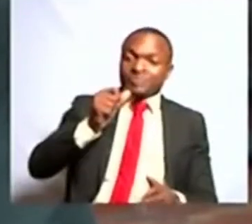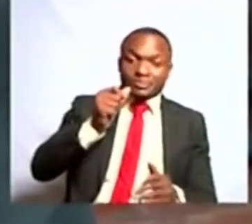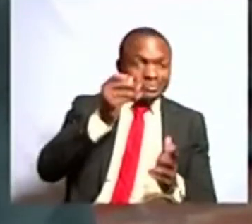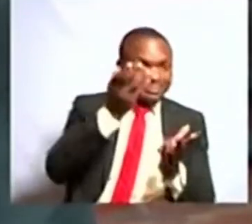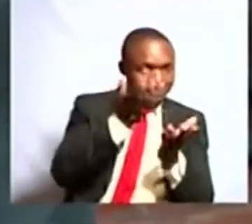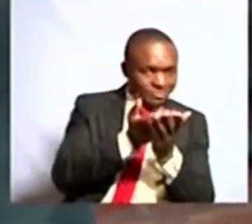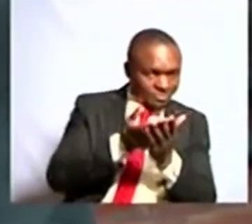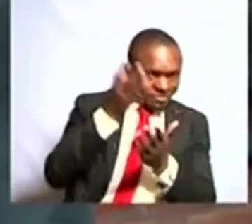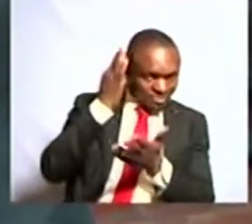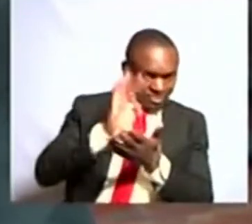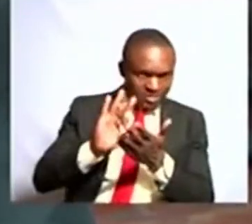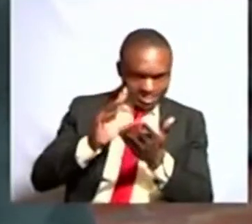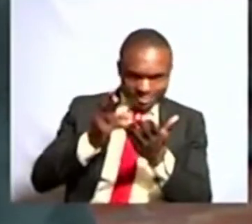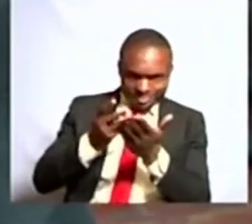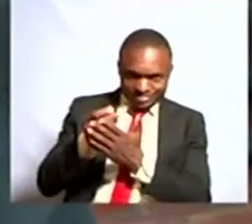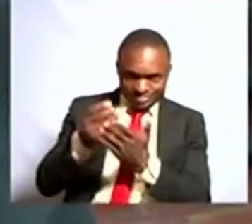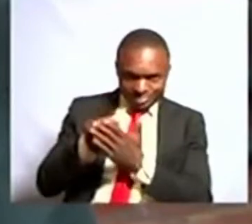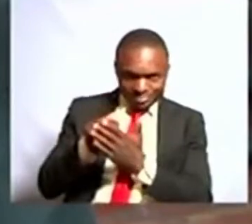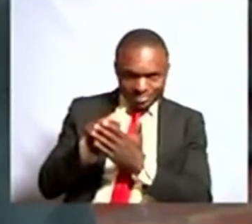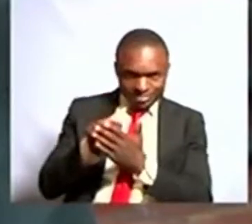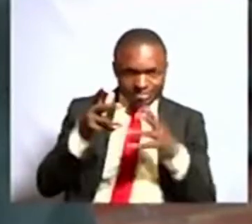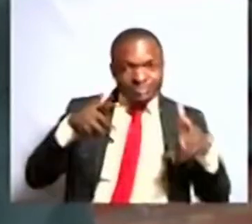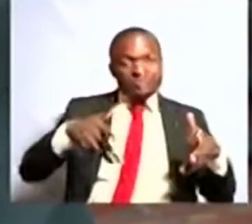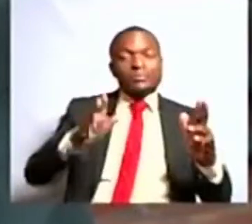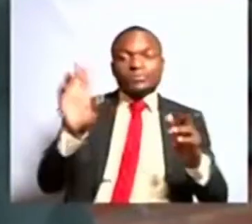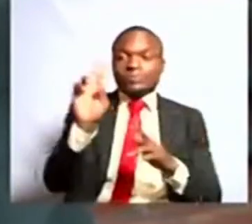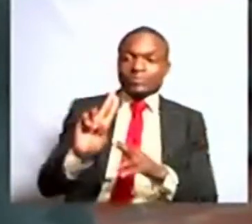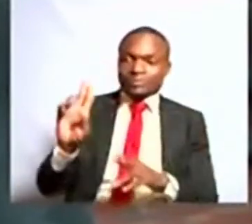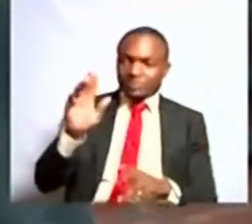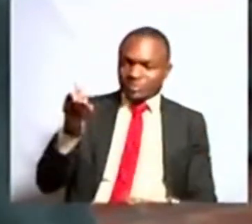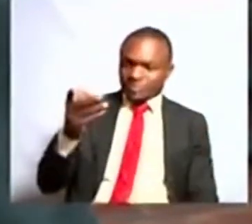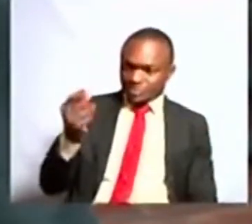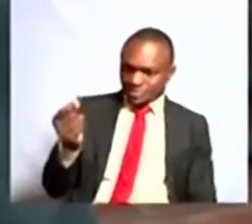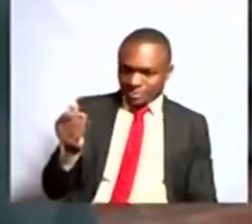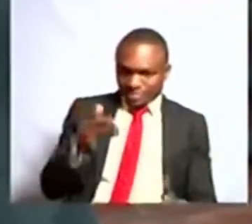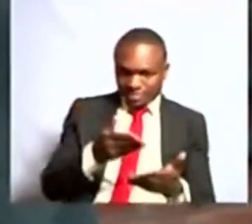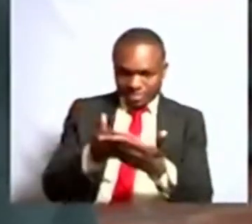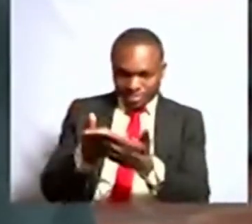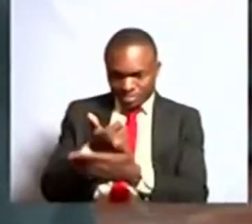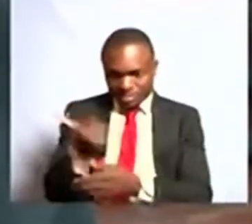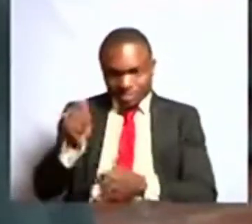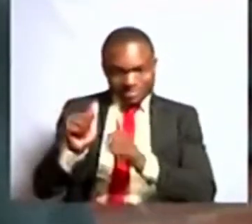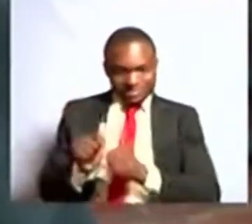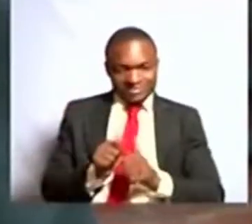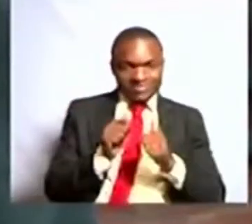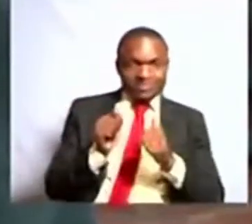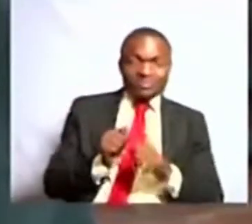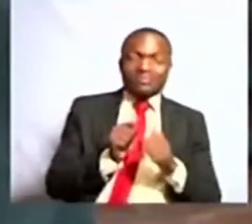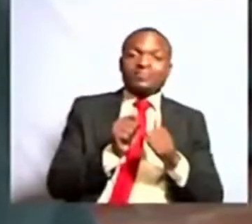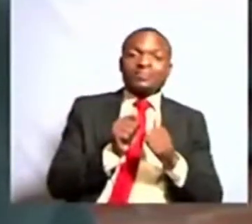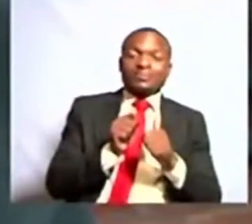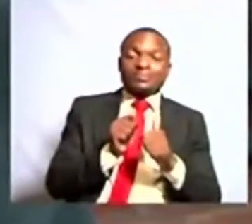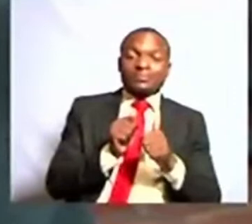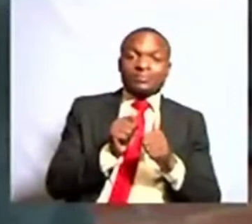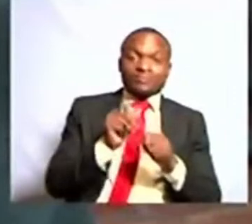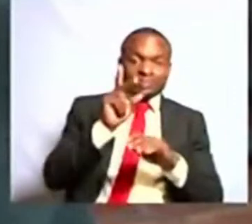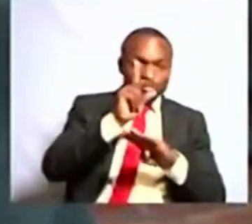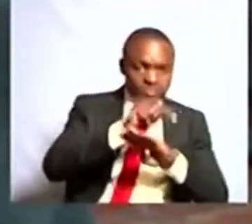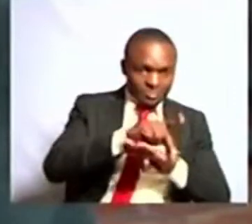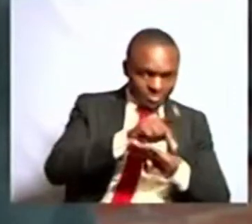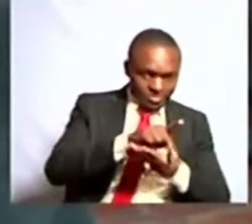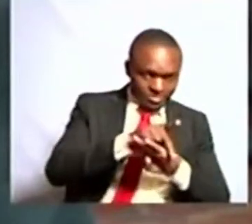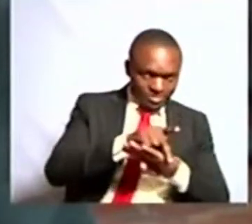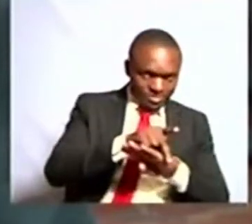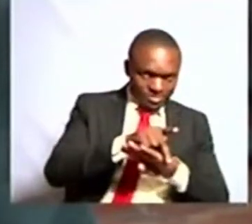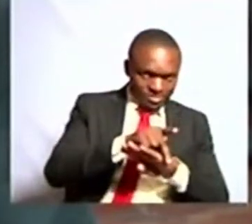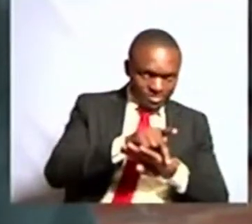Secretary to the Treasury to authorize the use of that money on these other activities. Otherwise, the money was